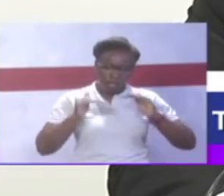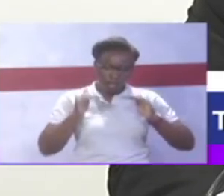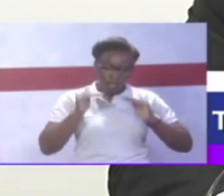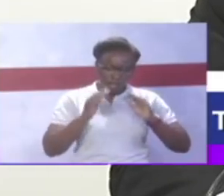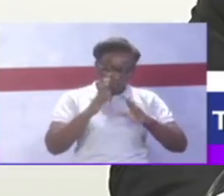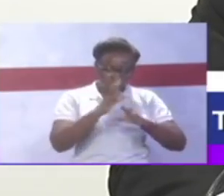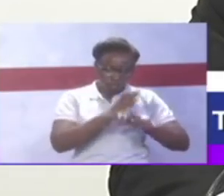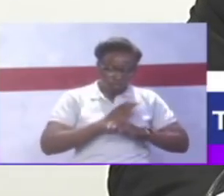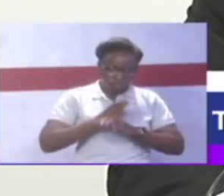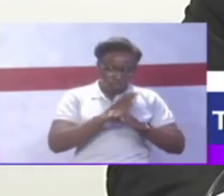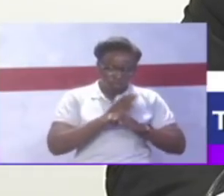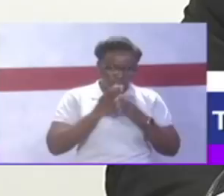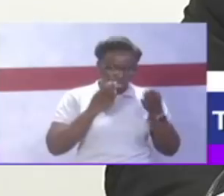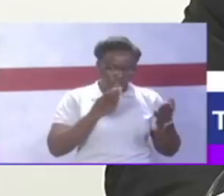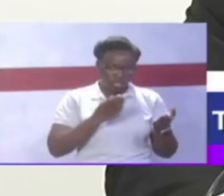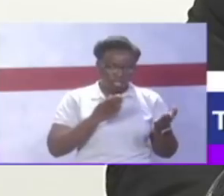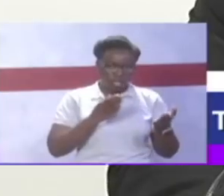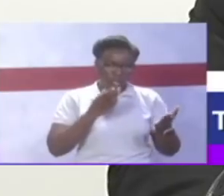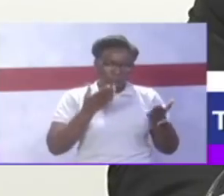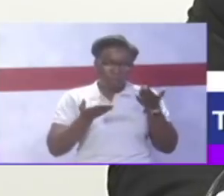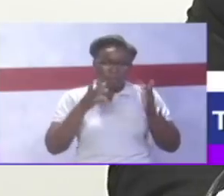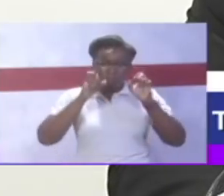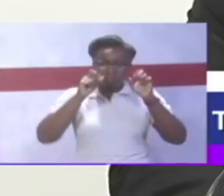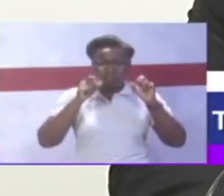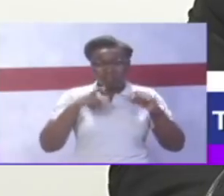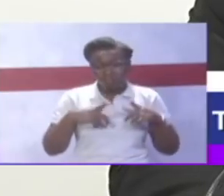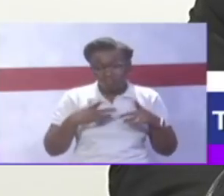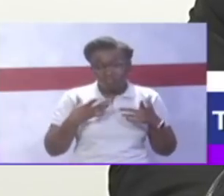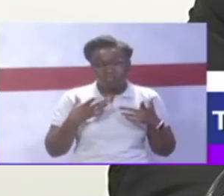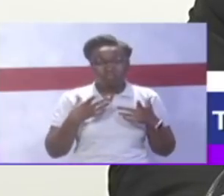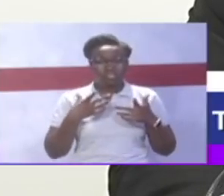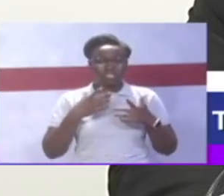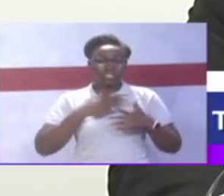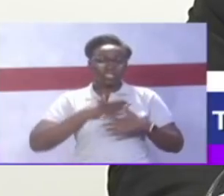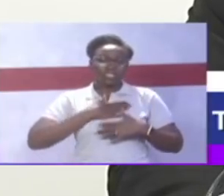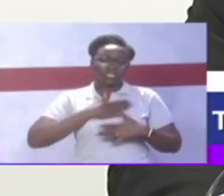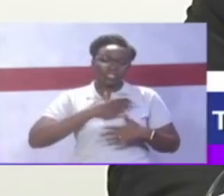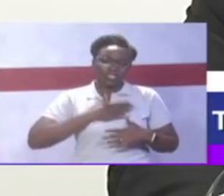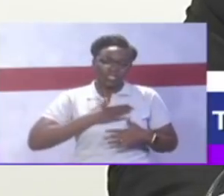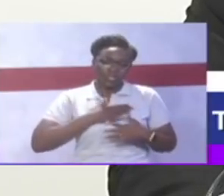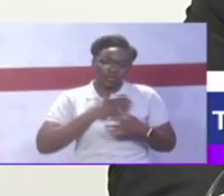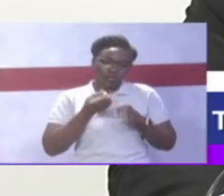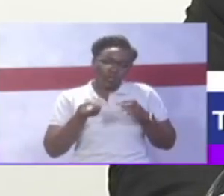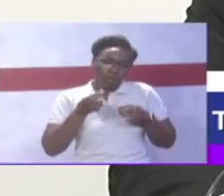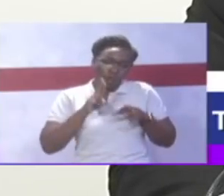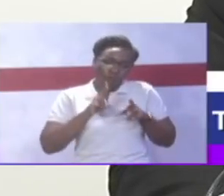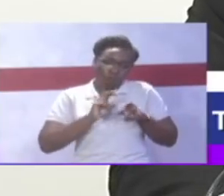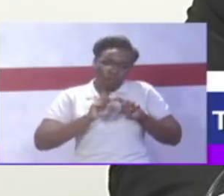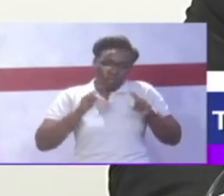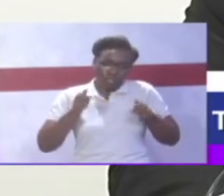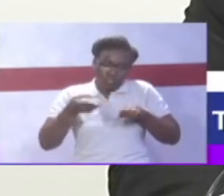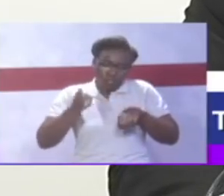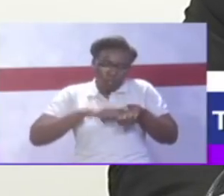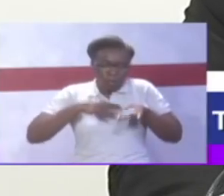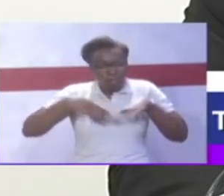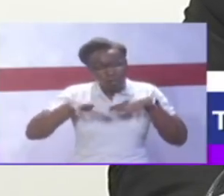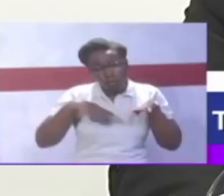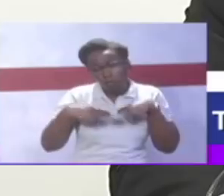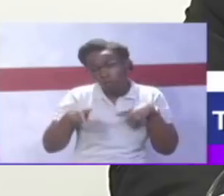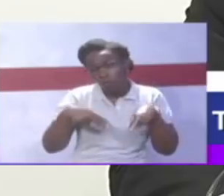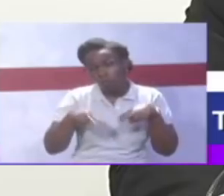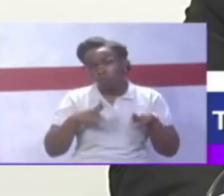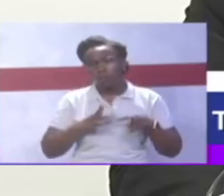some oxygen generally can walk about and take care of yourself to some extent. So we have also used it as